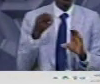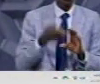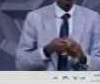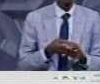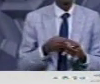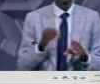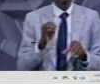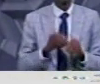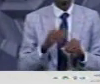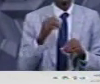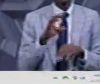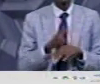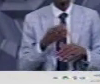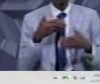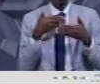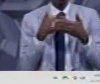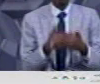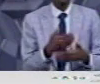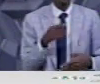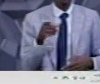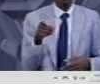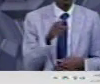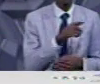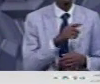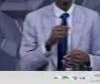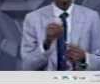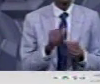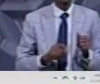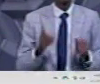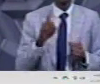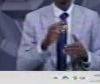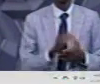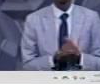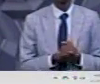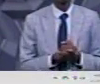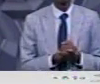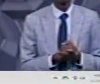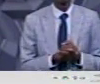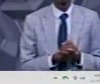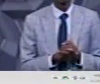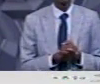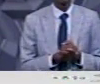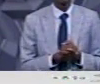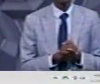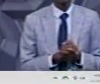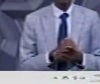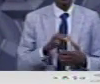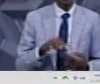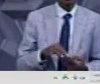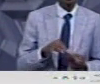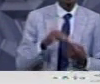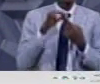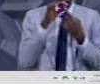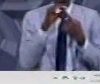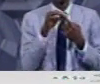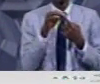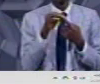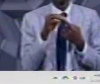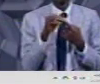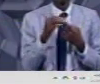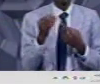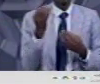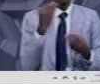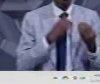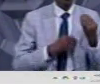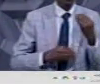Special banquet rally. I'm so excited because I see stars that are